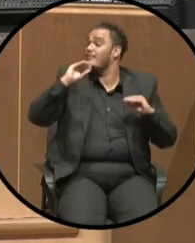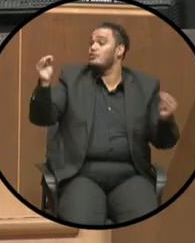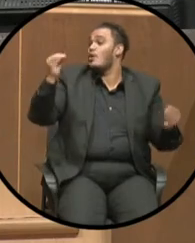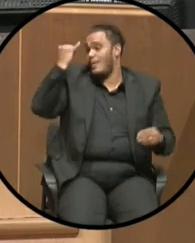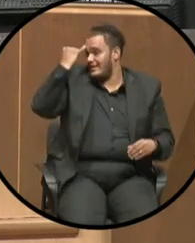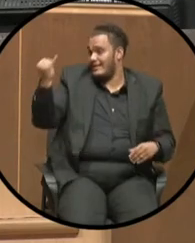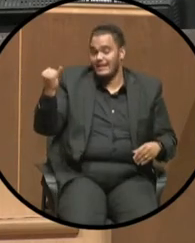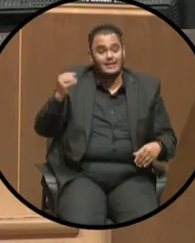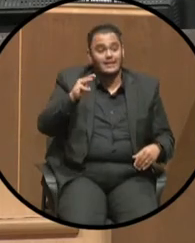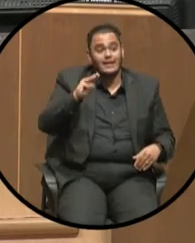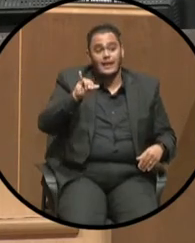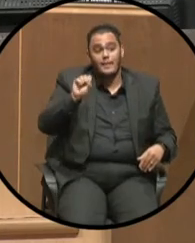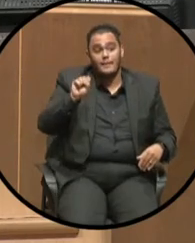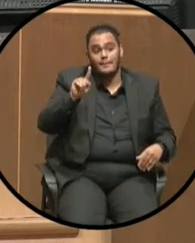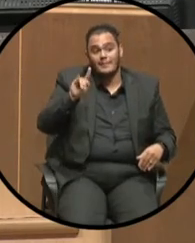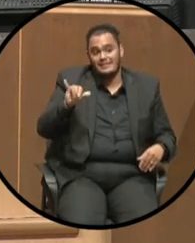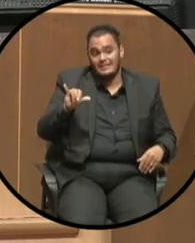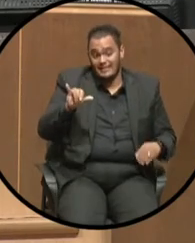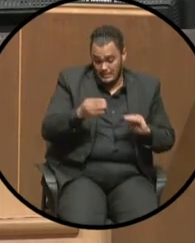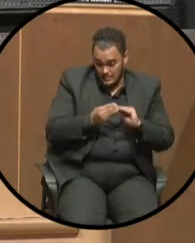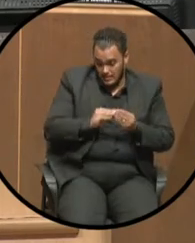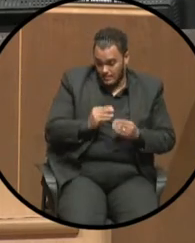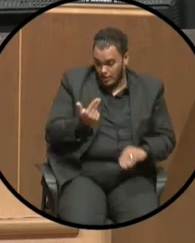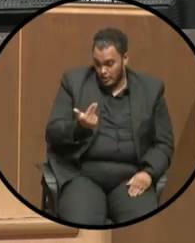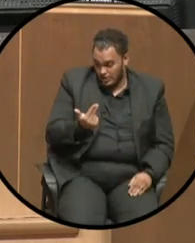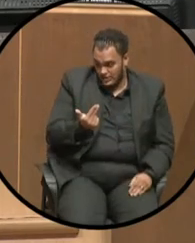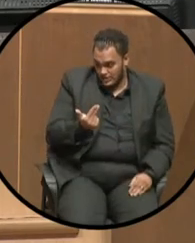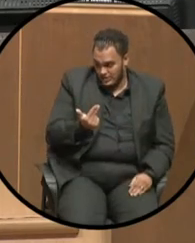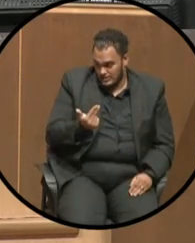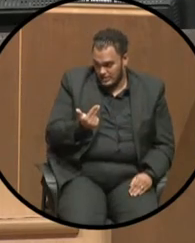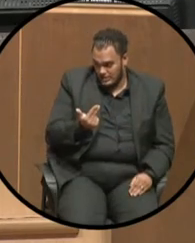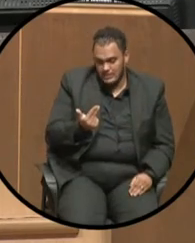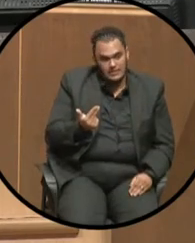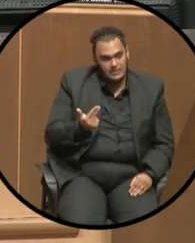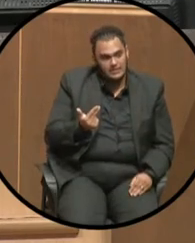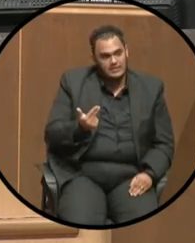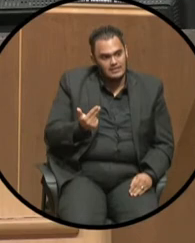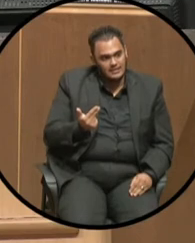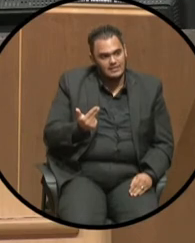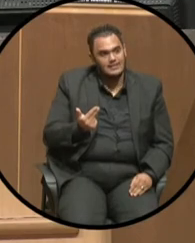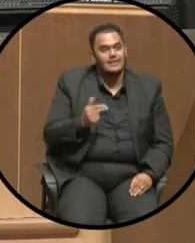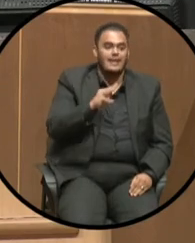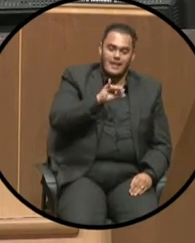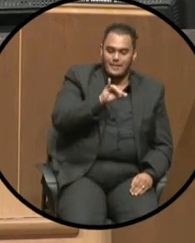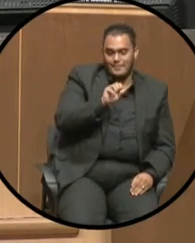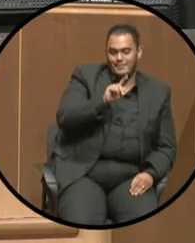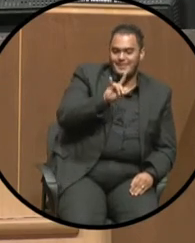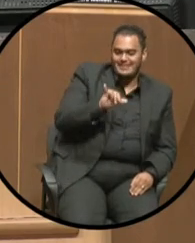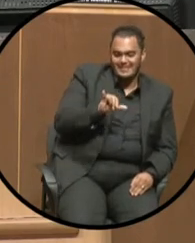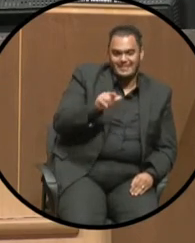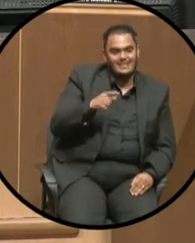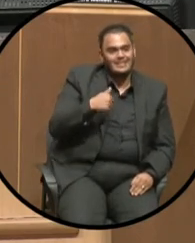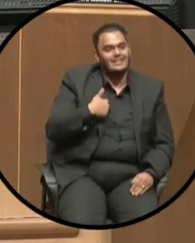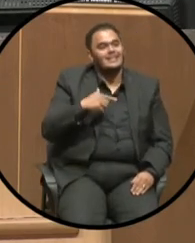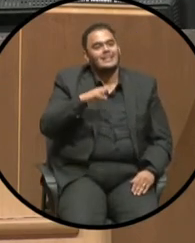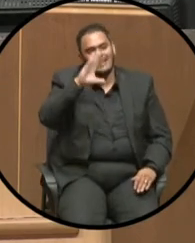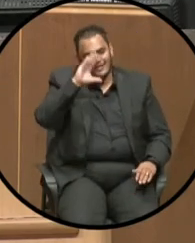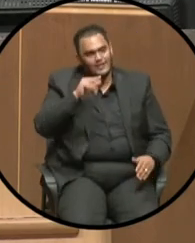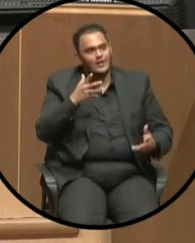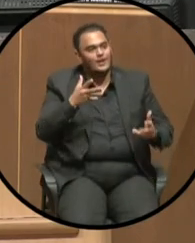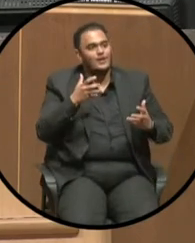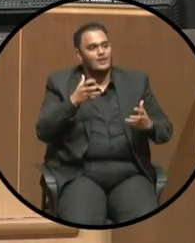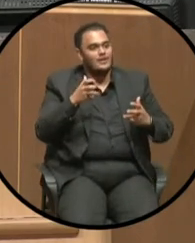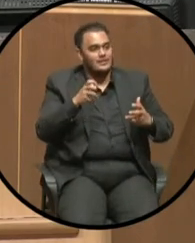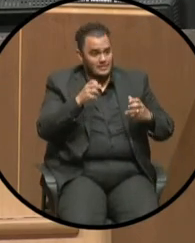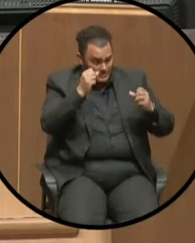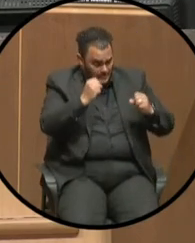Misty? Pardon me? Misty, or 13? Yeah, but... Okay. I just want to make sure I wasn't jumping in okay, front. I know. Can I pull